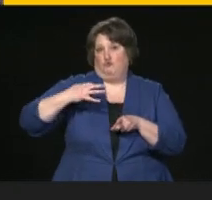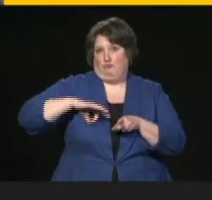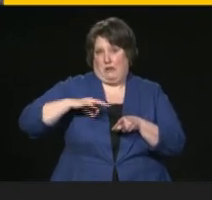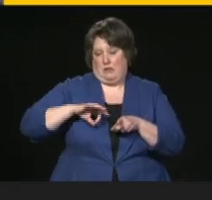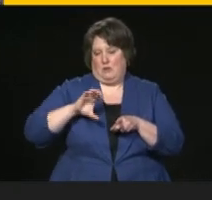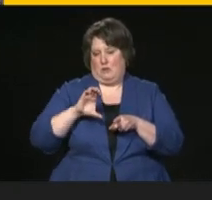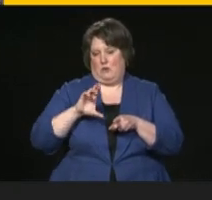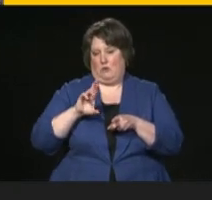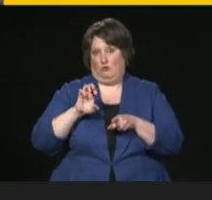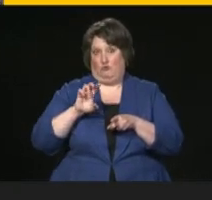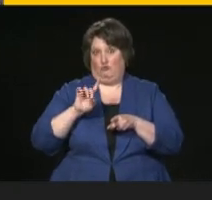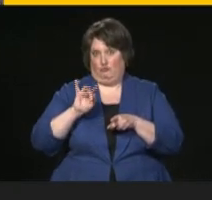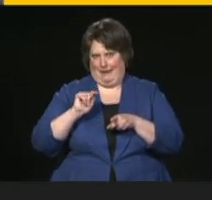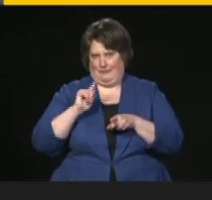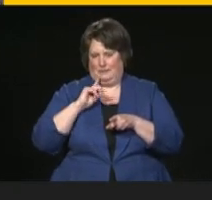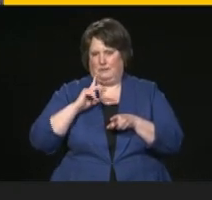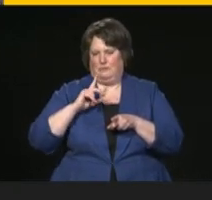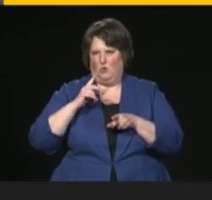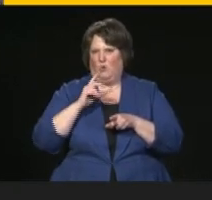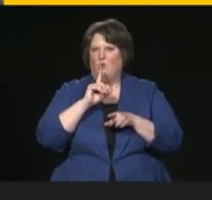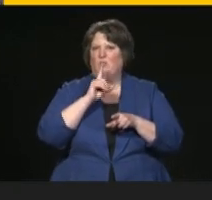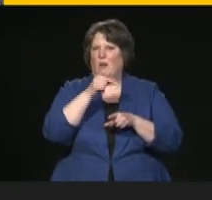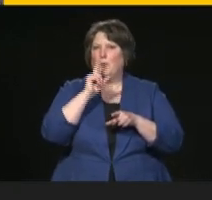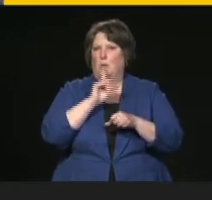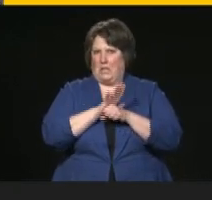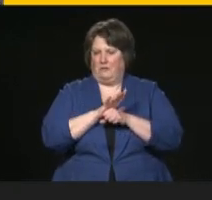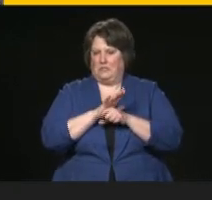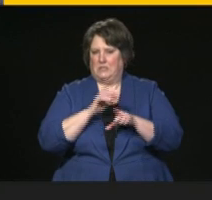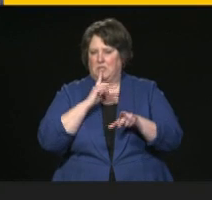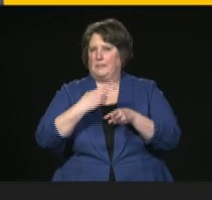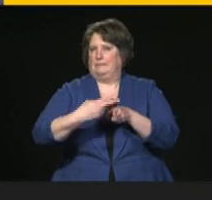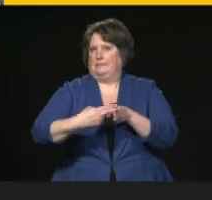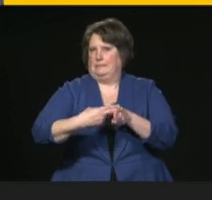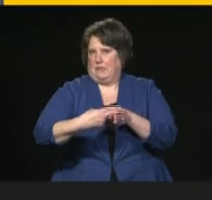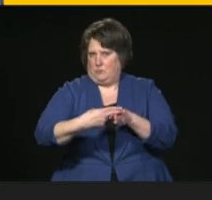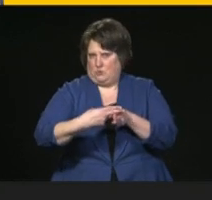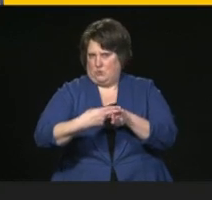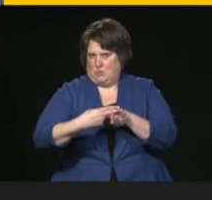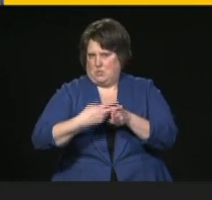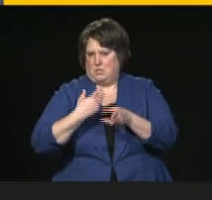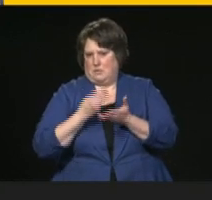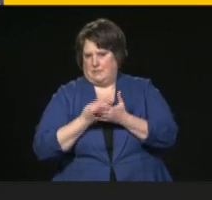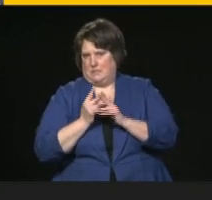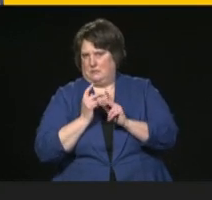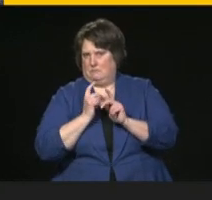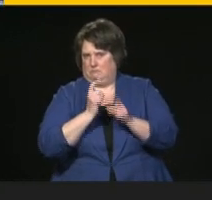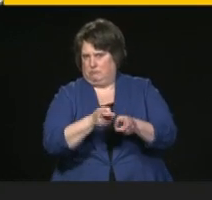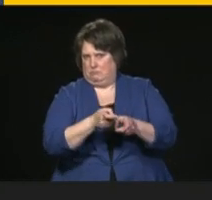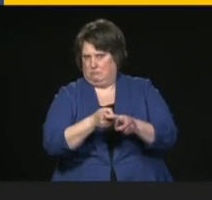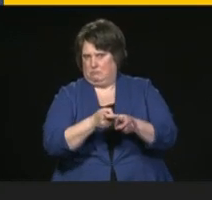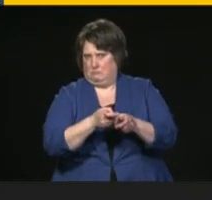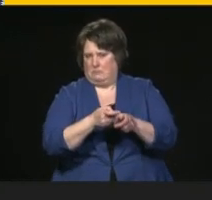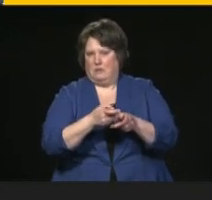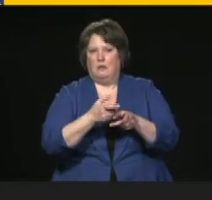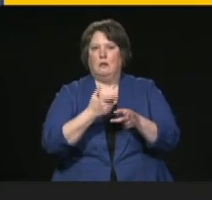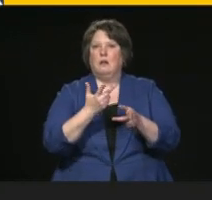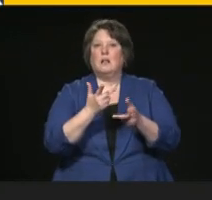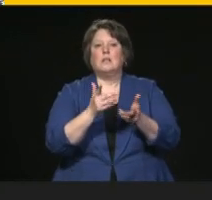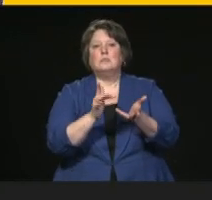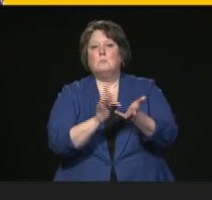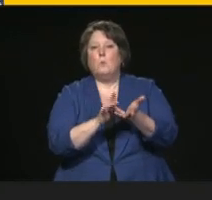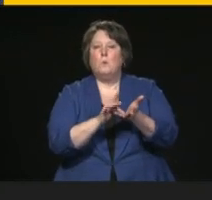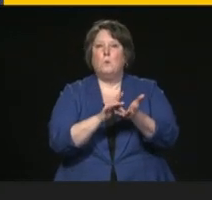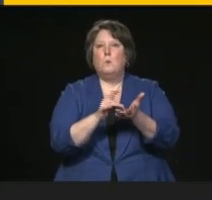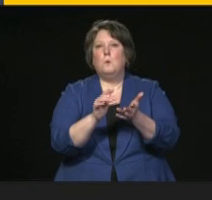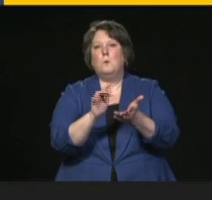allow them to bridge through a difficult time, especially these small and medium-sized companies. It's really not different from the